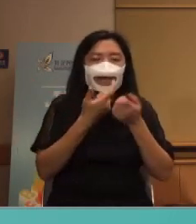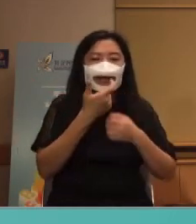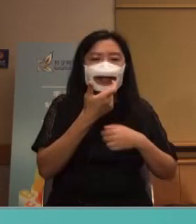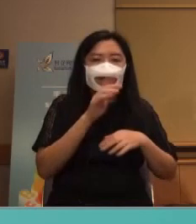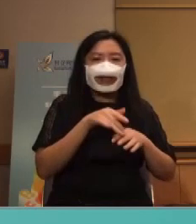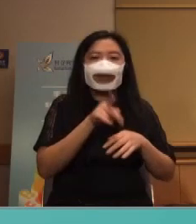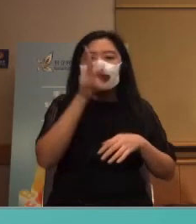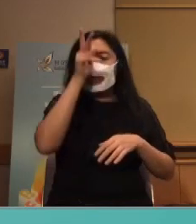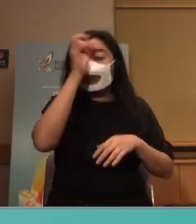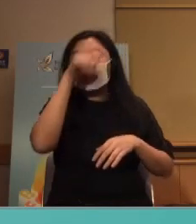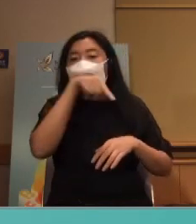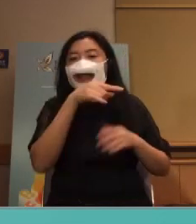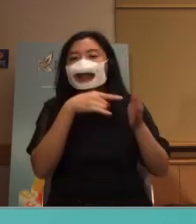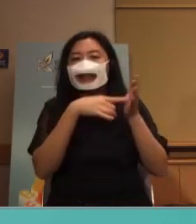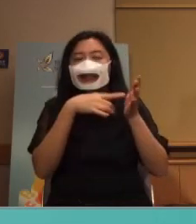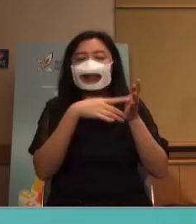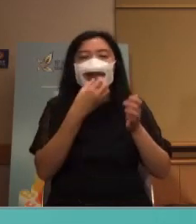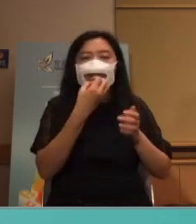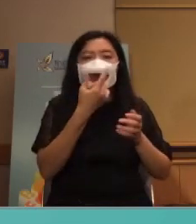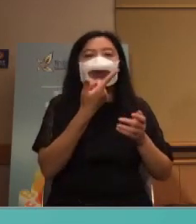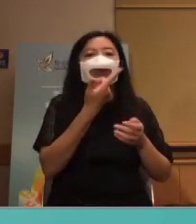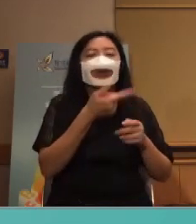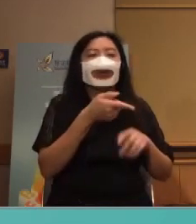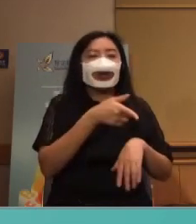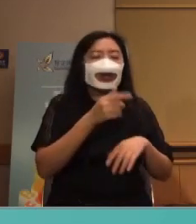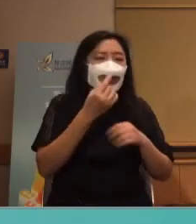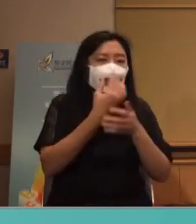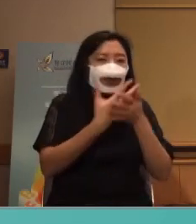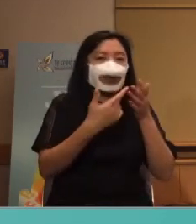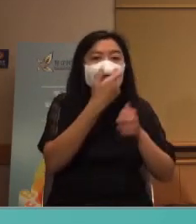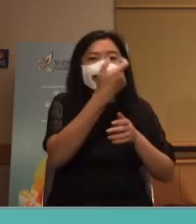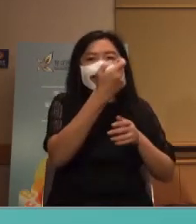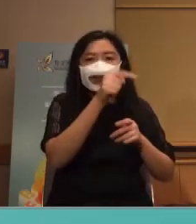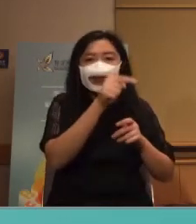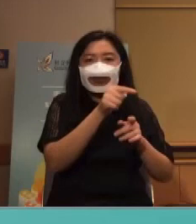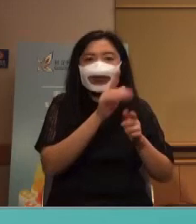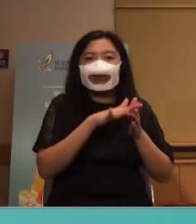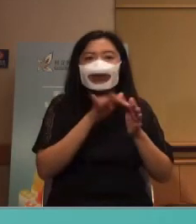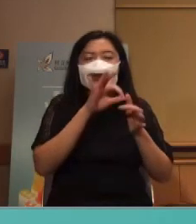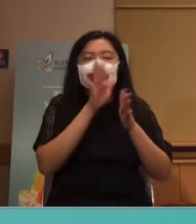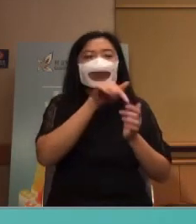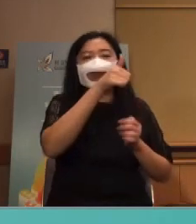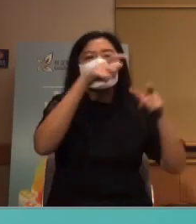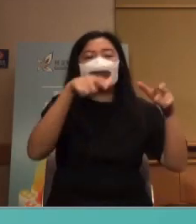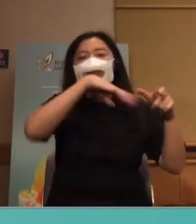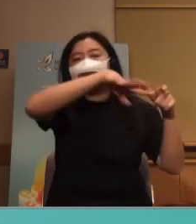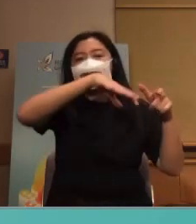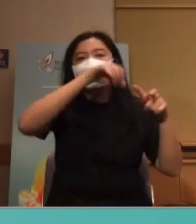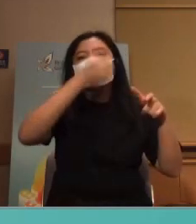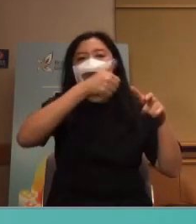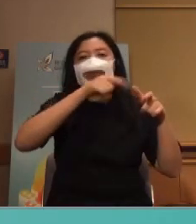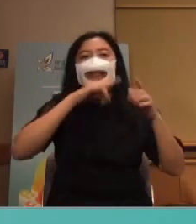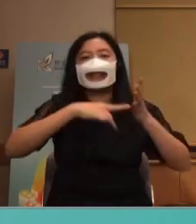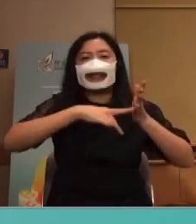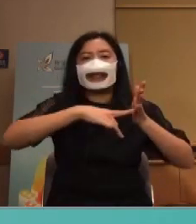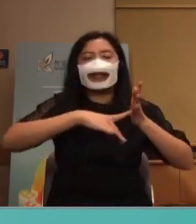dollar, built on blockchain technology, and then you'll be able to spend it. Very, very similar to the e-RMB, basically in China with